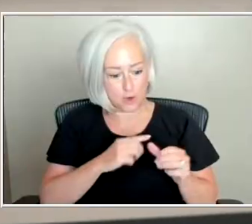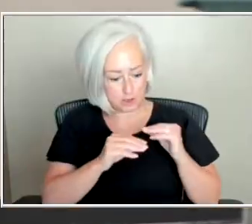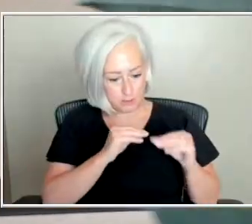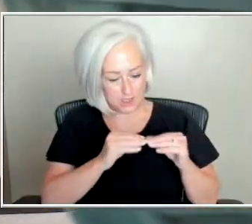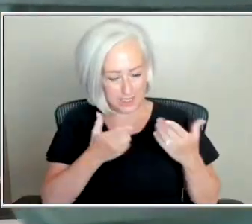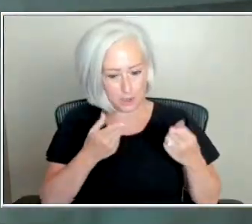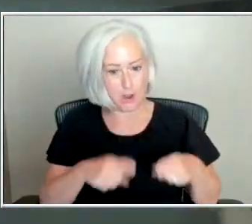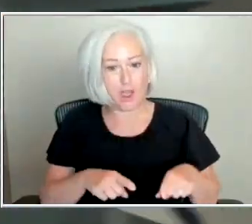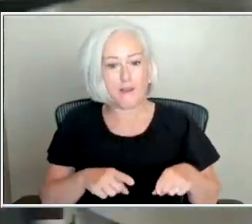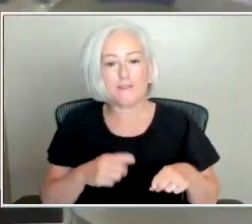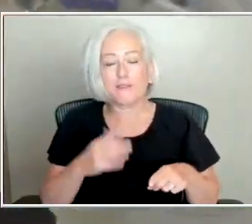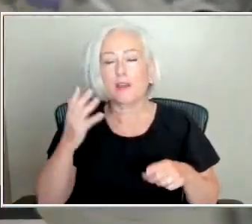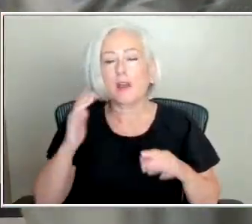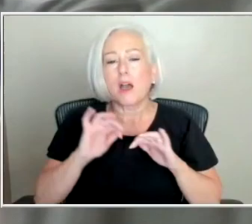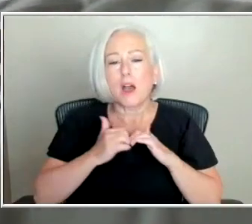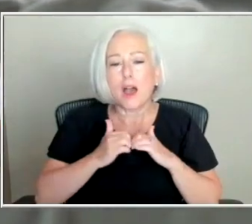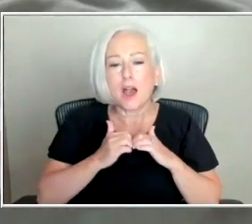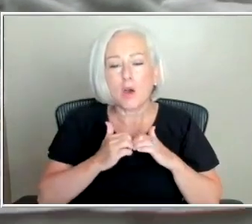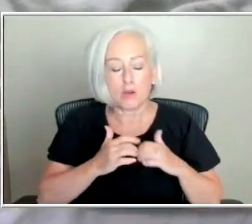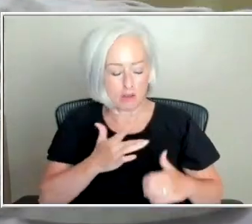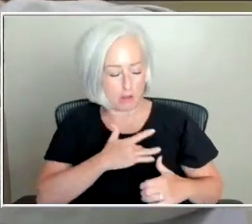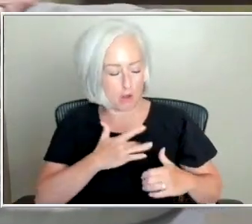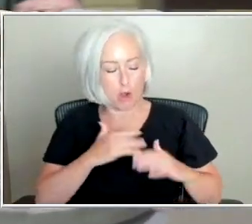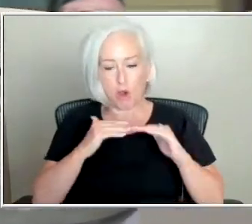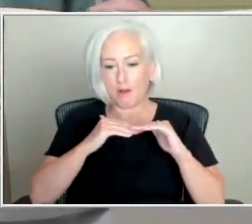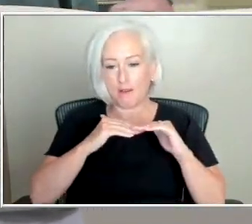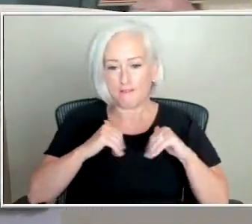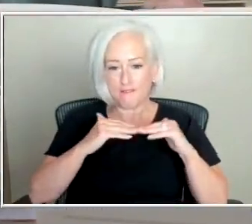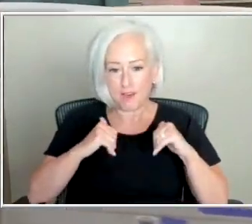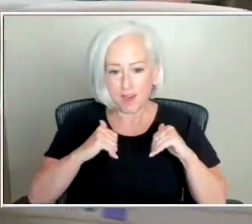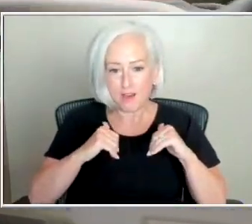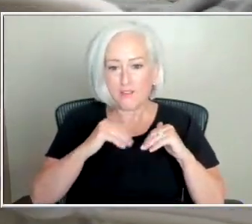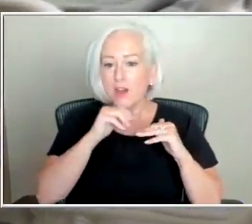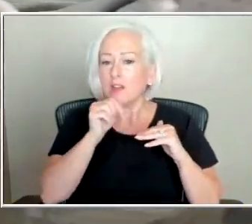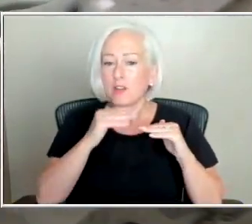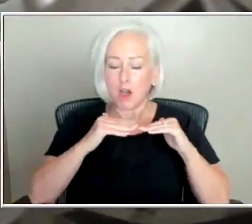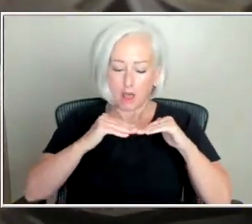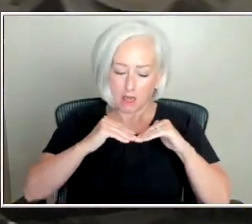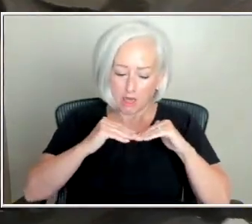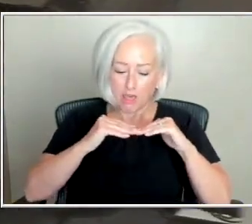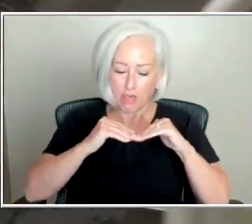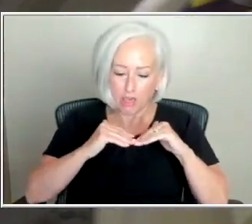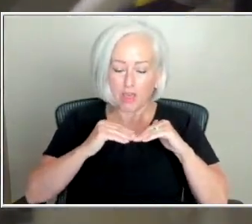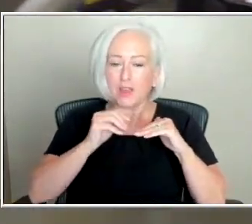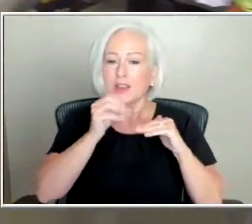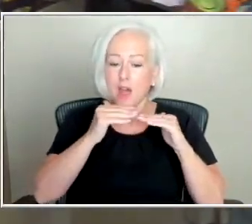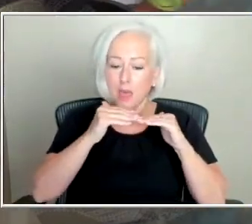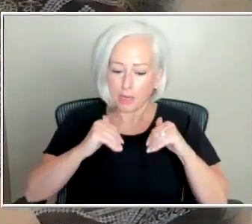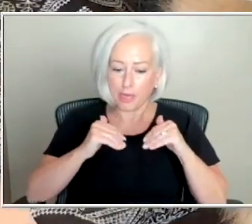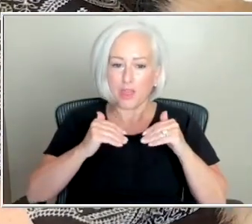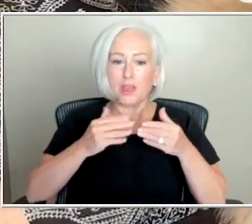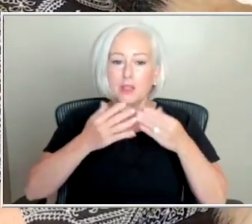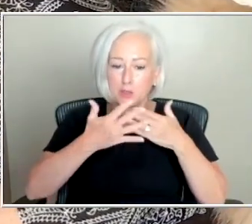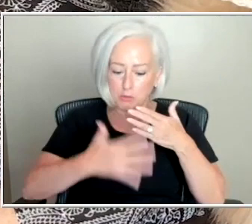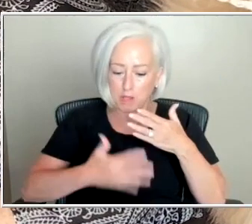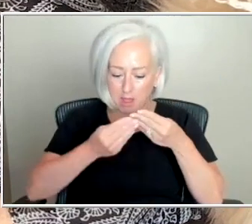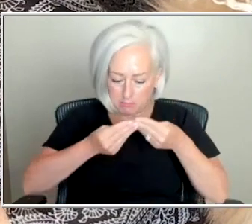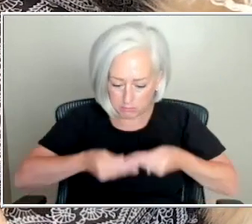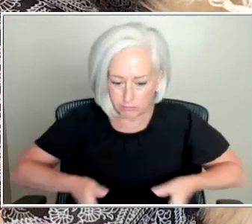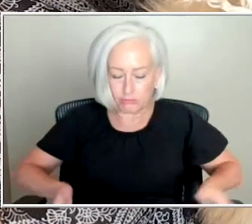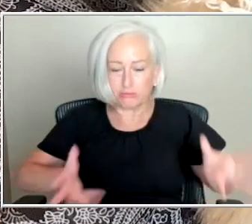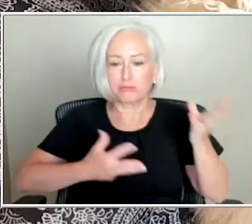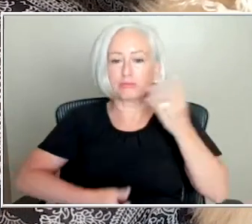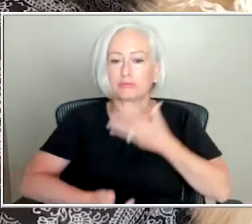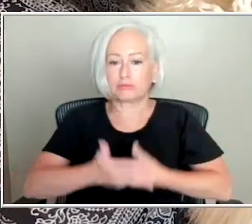it up. Kaylee would have another surgery when she was 14, and for many years after that, felt great. So much so that when she started